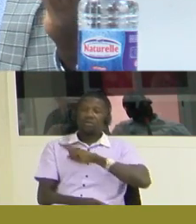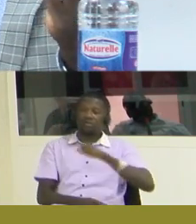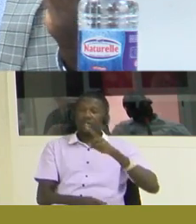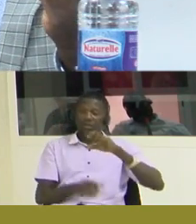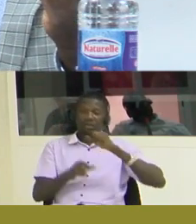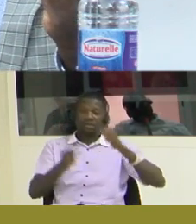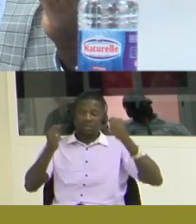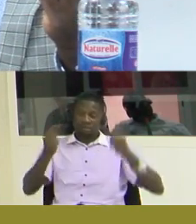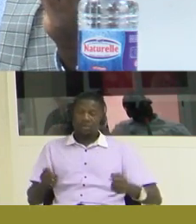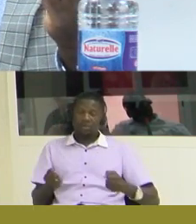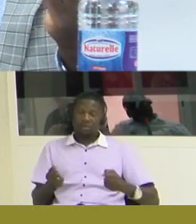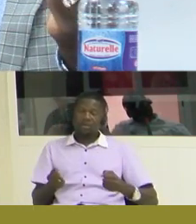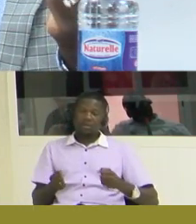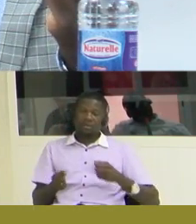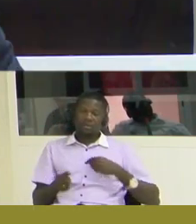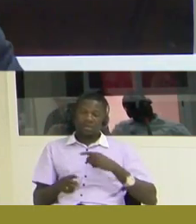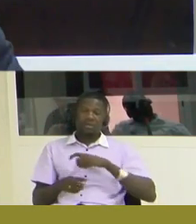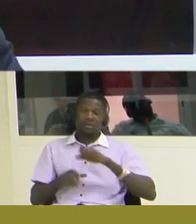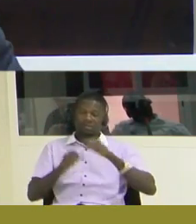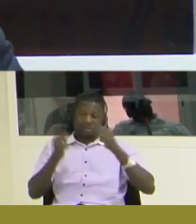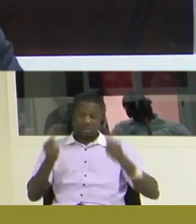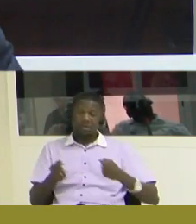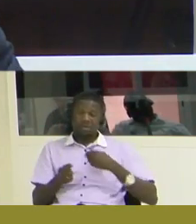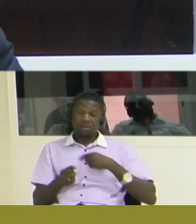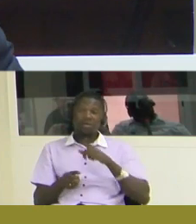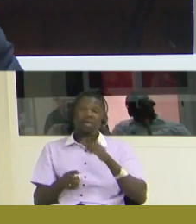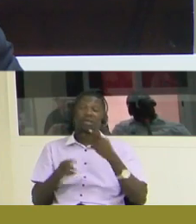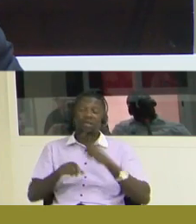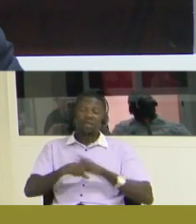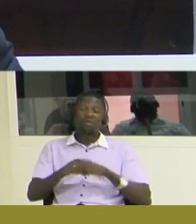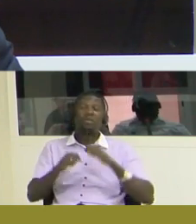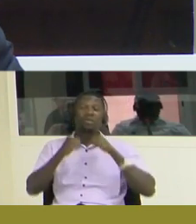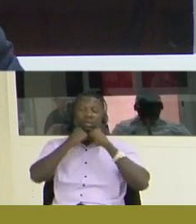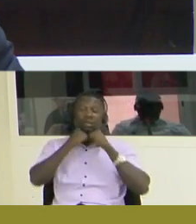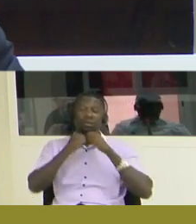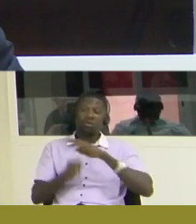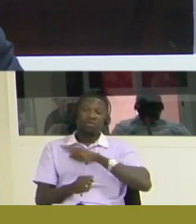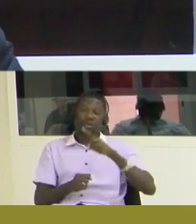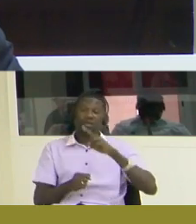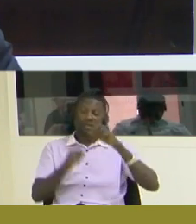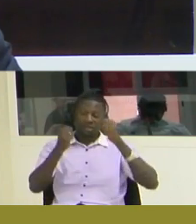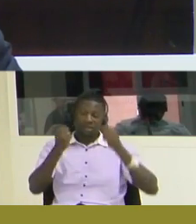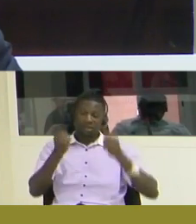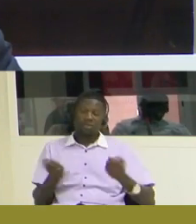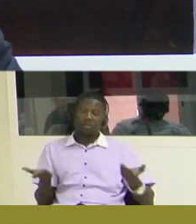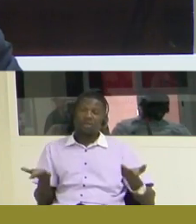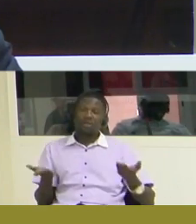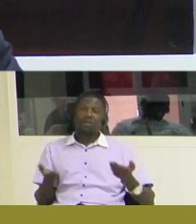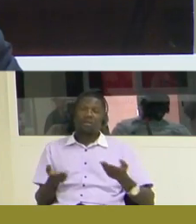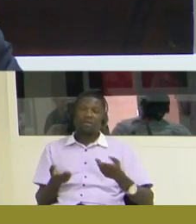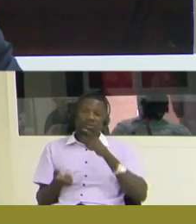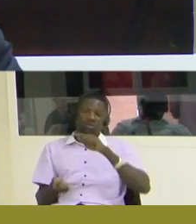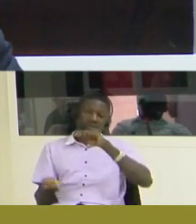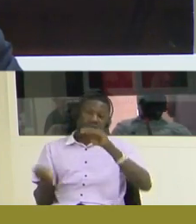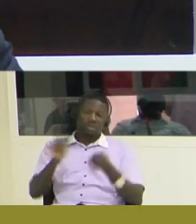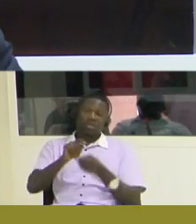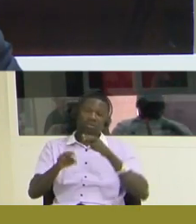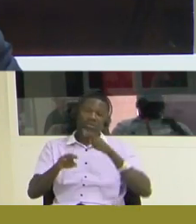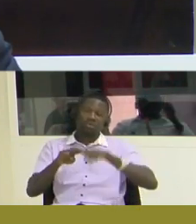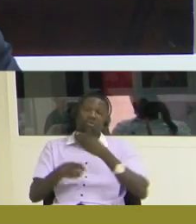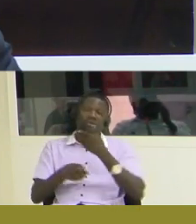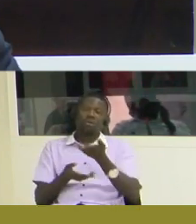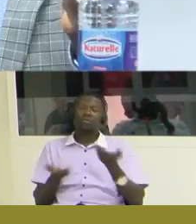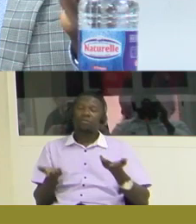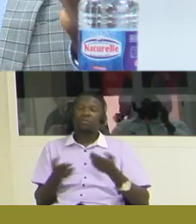occupied by Sunnis Abadi yes but that as far as I'm concerned is additional responsibility it didn't come with any perks